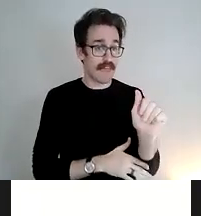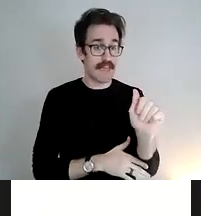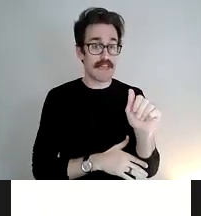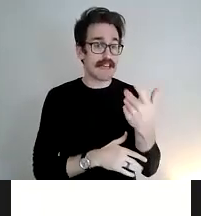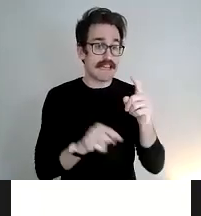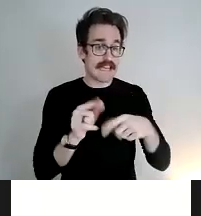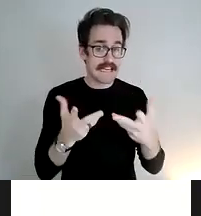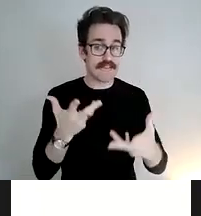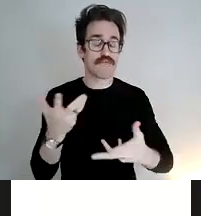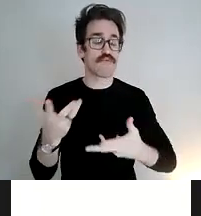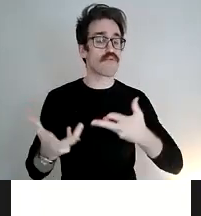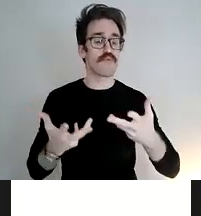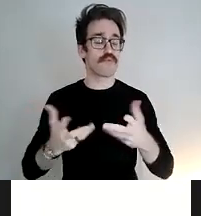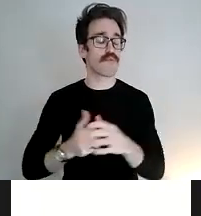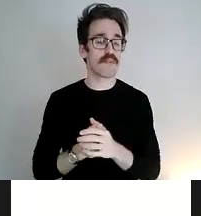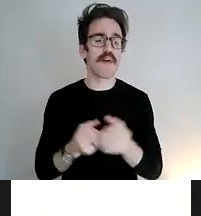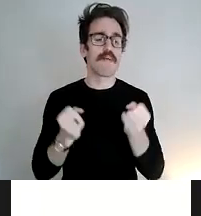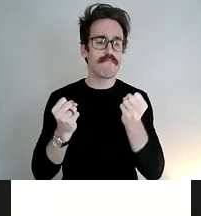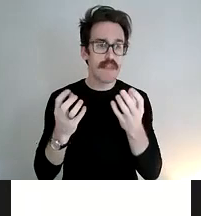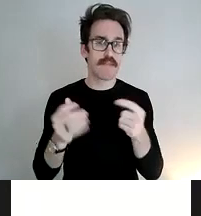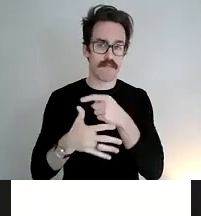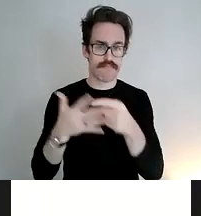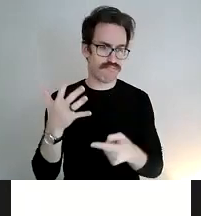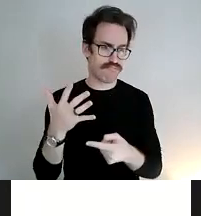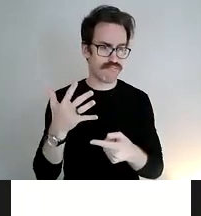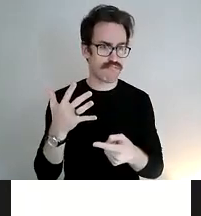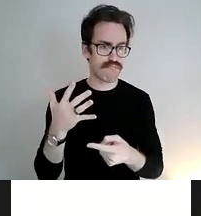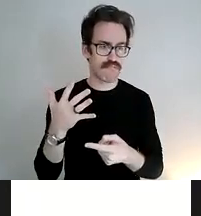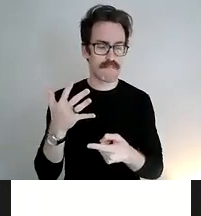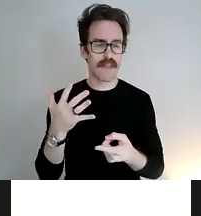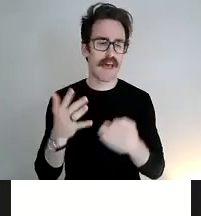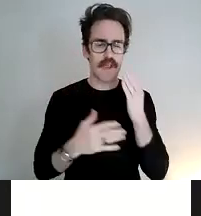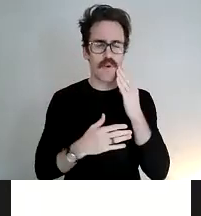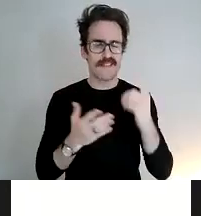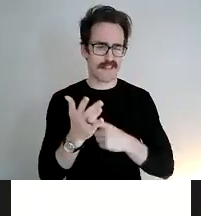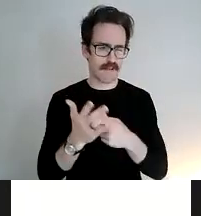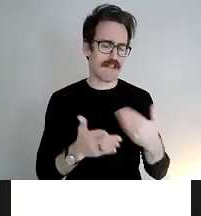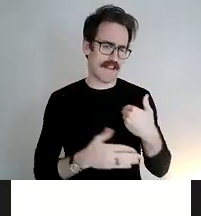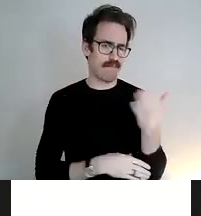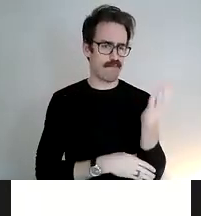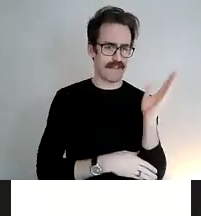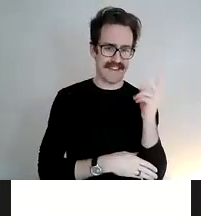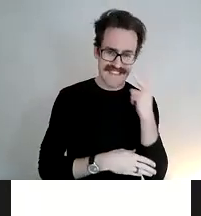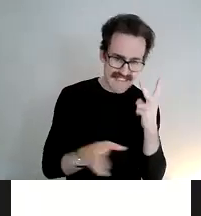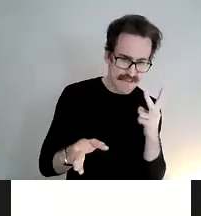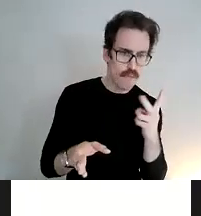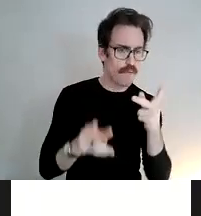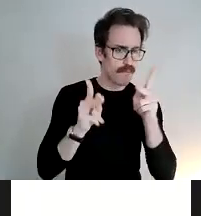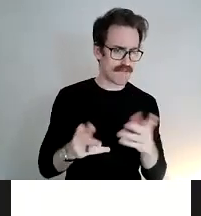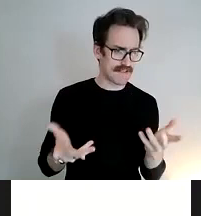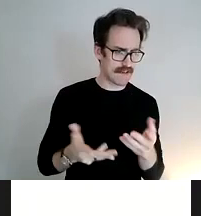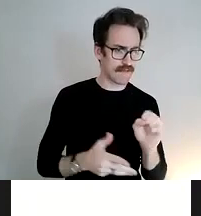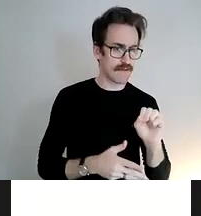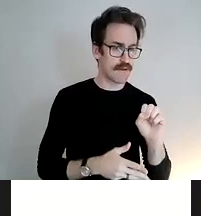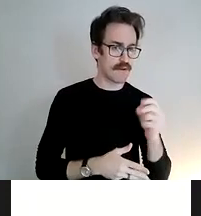care. So there are lots of, and I know you've had and will have some presentations. I see Shauna McEachran's here, who is